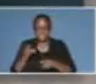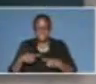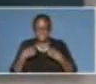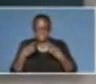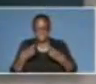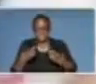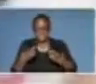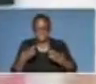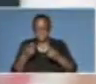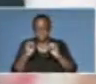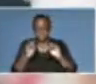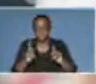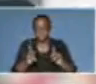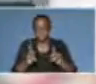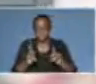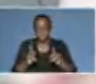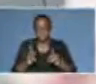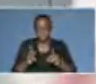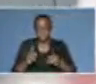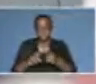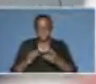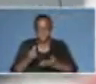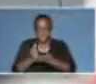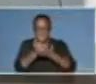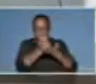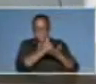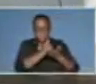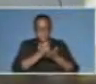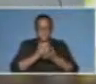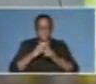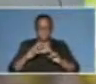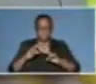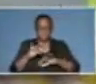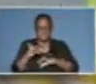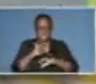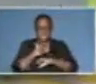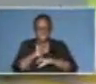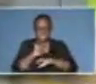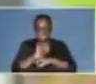efficient delivery of aid to impacted communities across the archipelago.